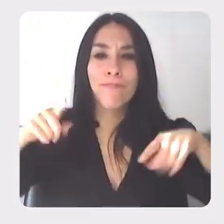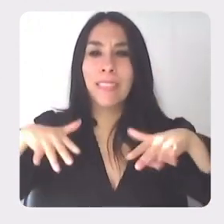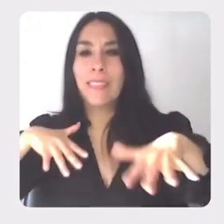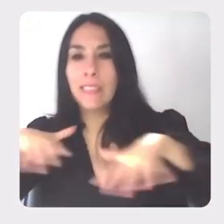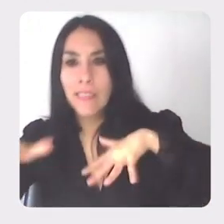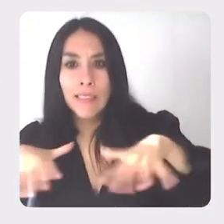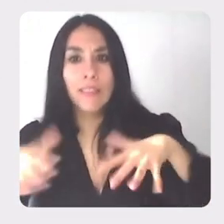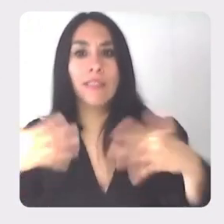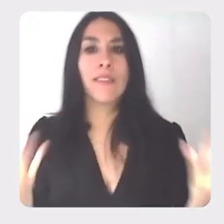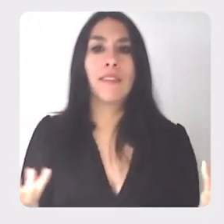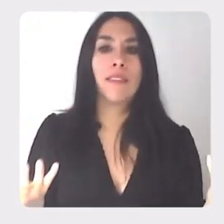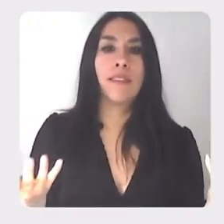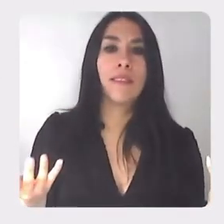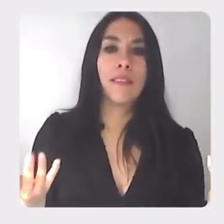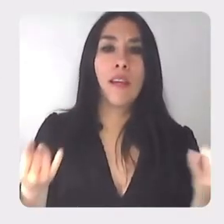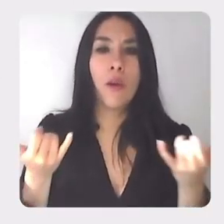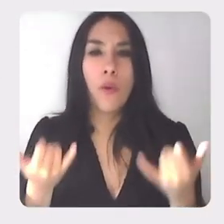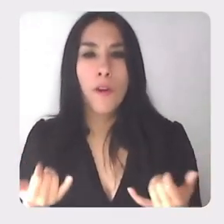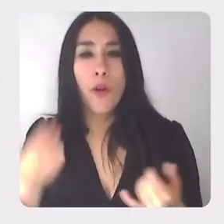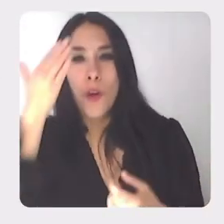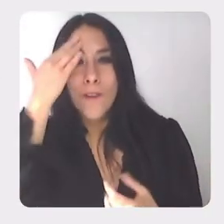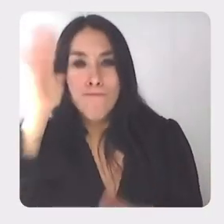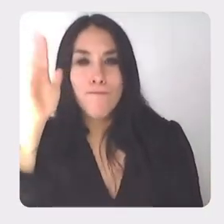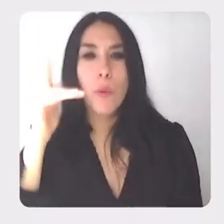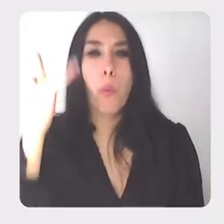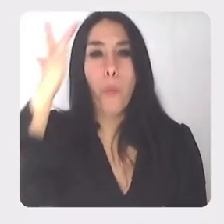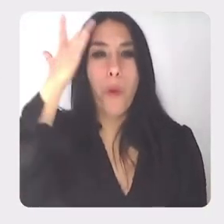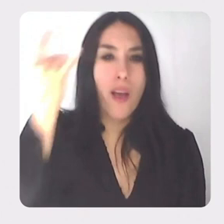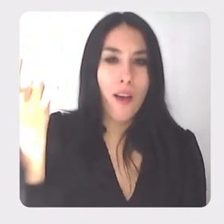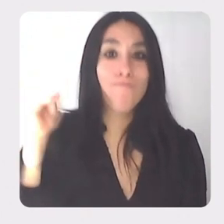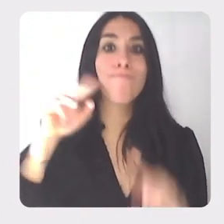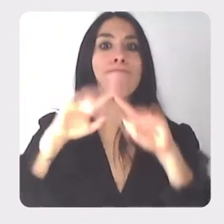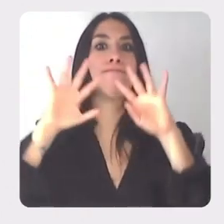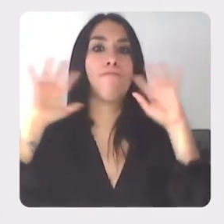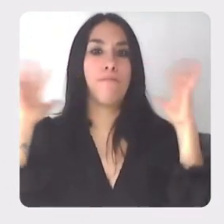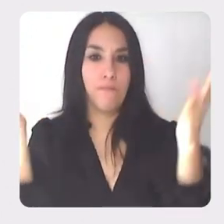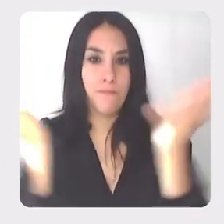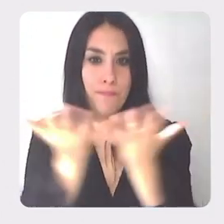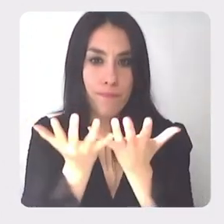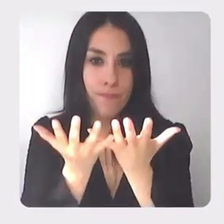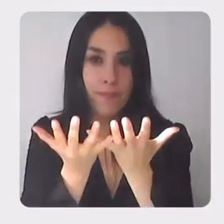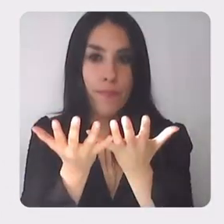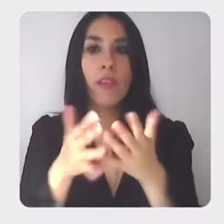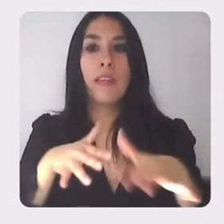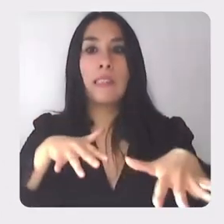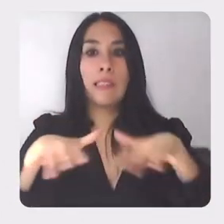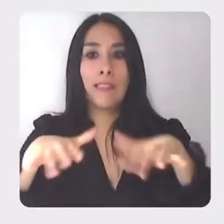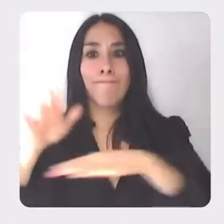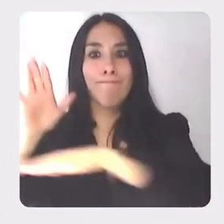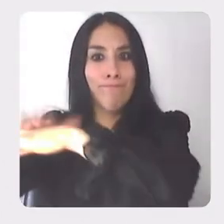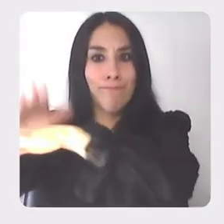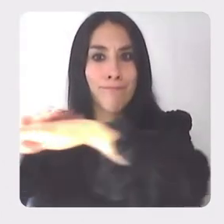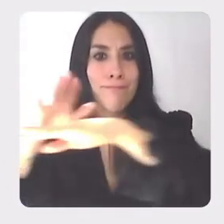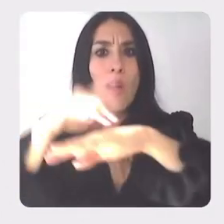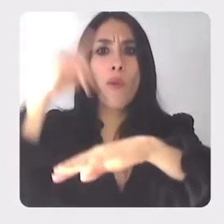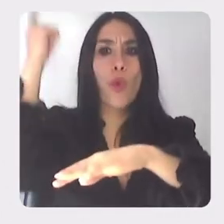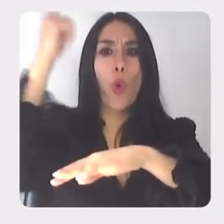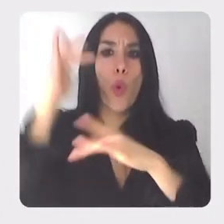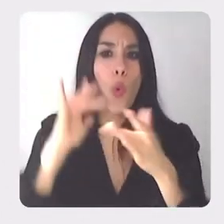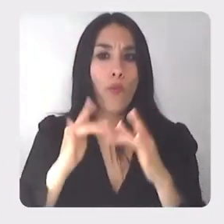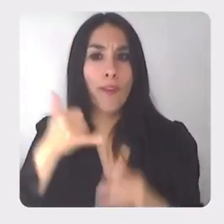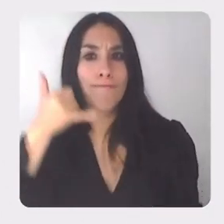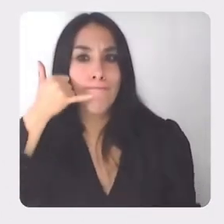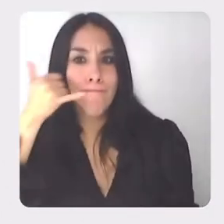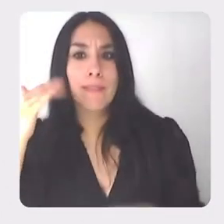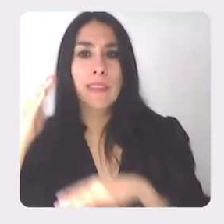a.m. mistakes. This ain't fair to no one. You know this isn't love. I hate that I'm the person that could